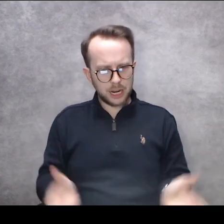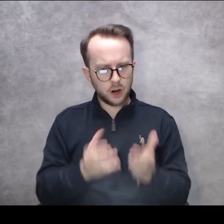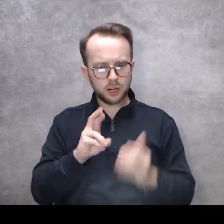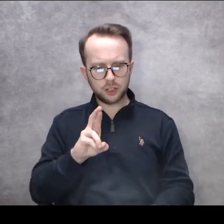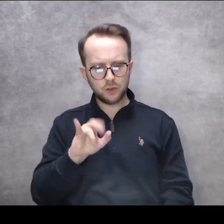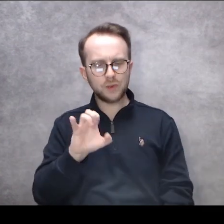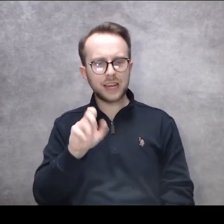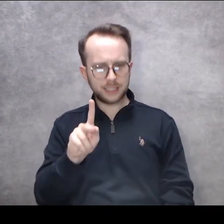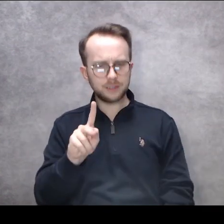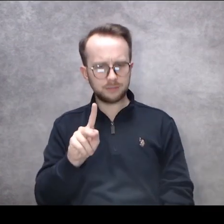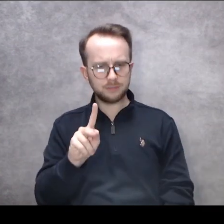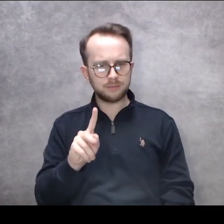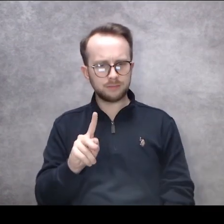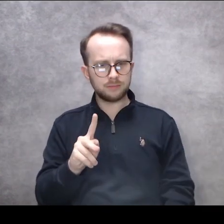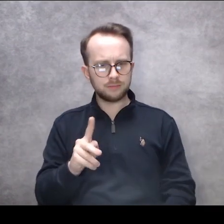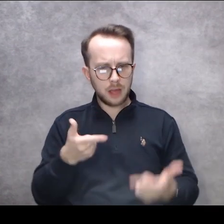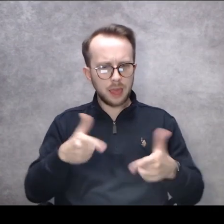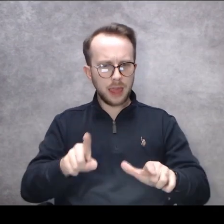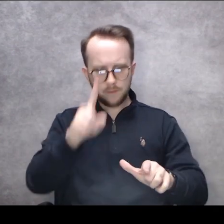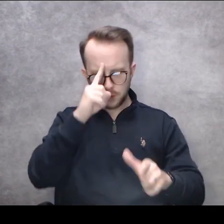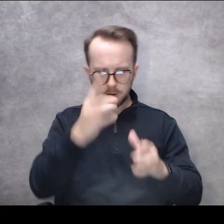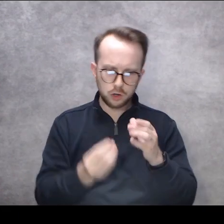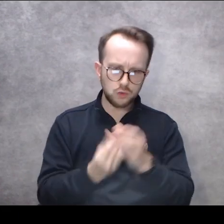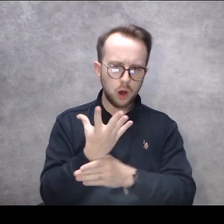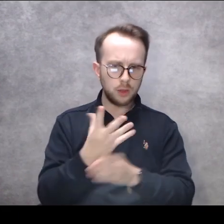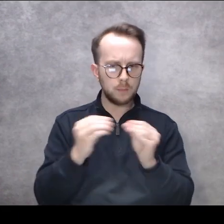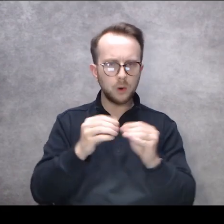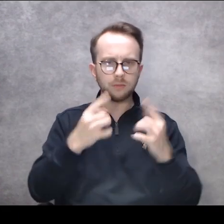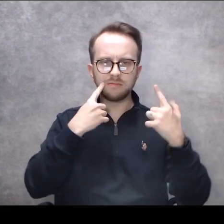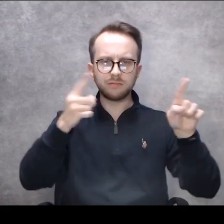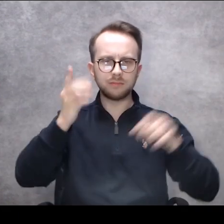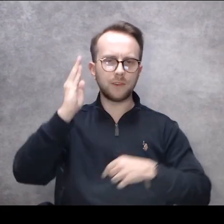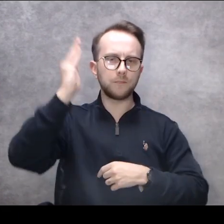for growth and future success.